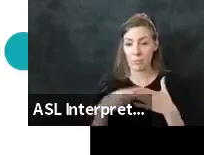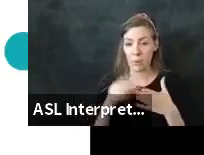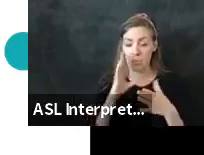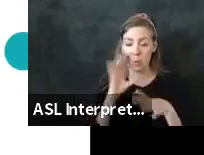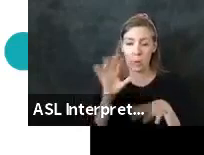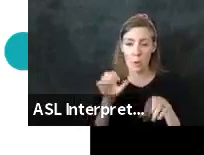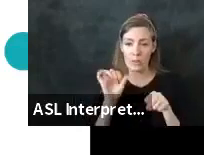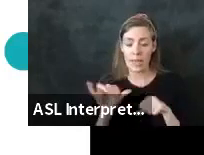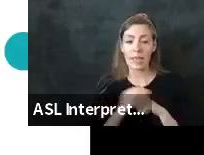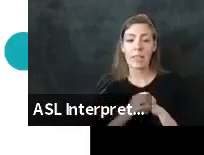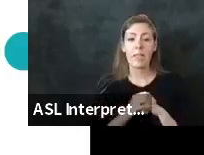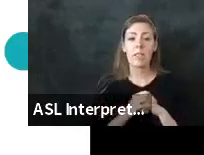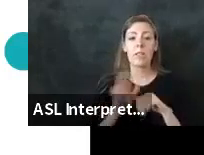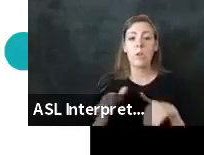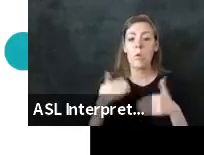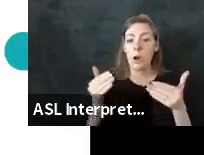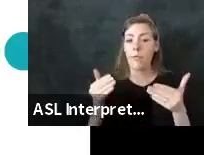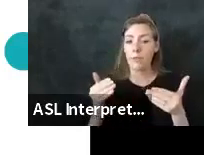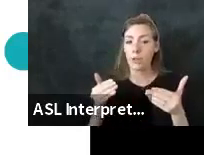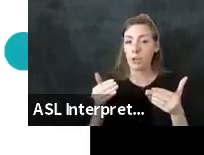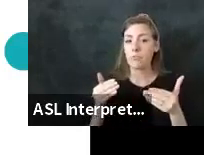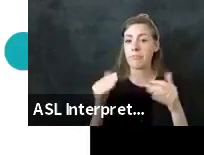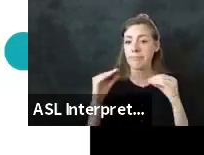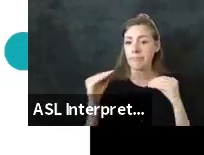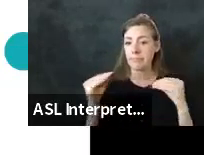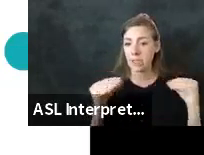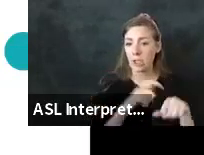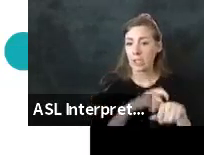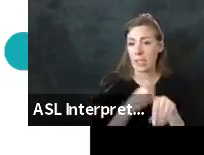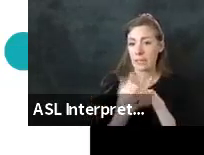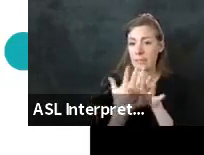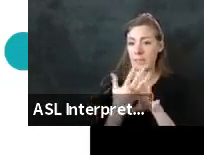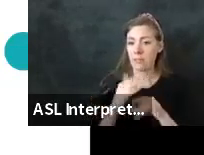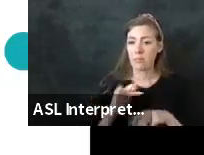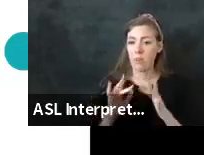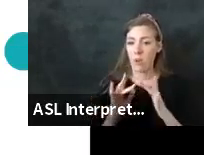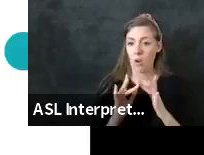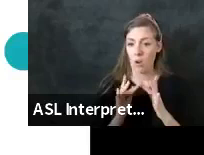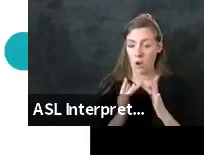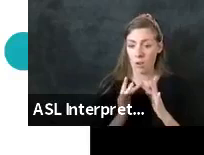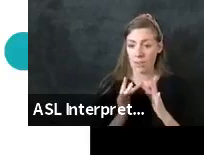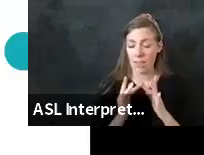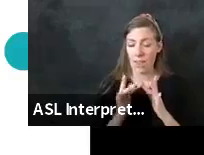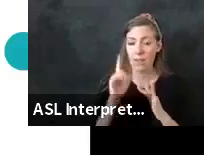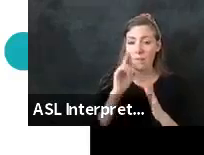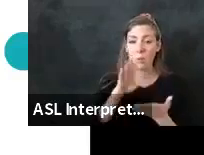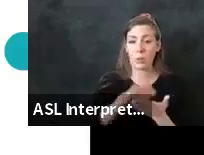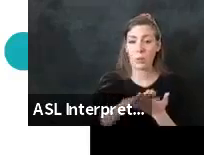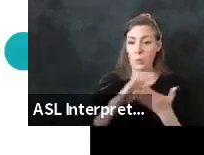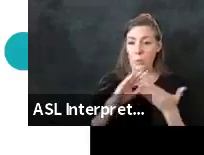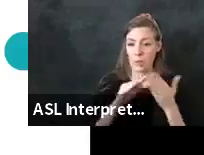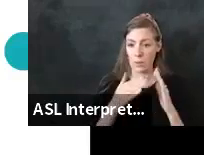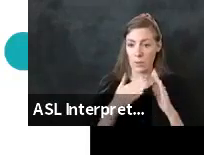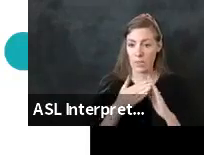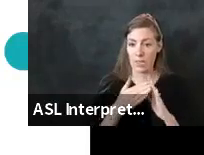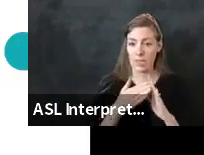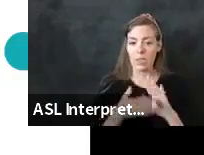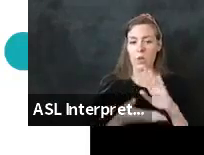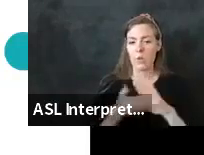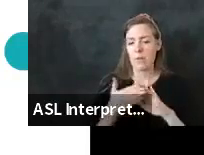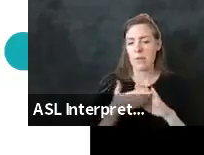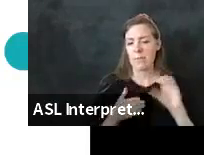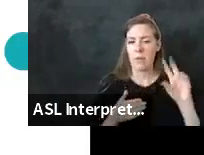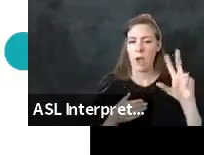We'll offer a series of similar webinars with pediatricians and local school leaders that are targeted to school communities. We run these October